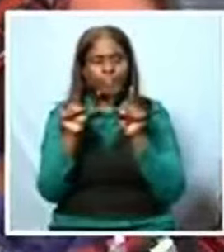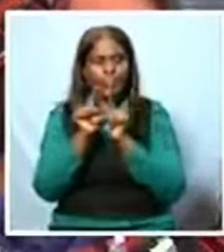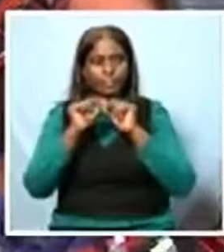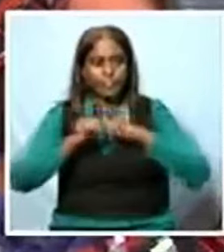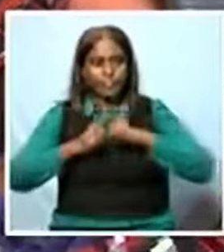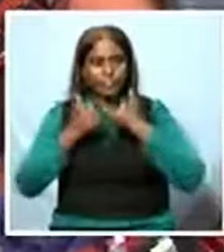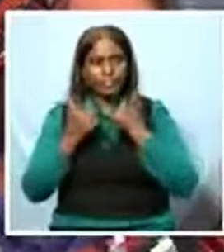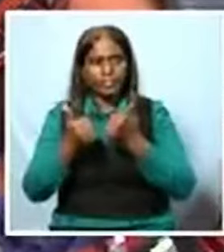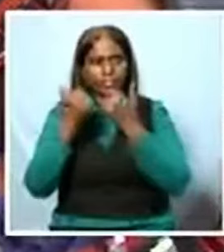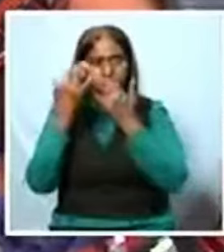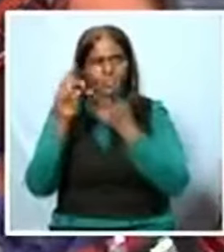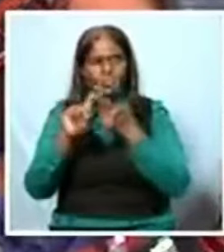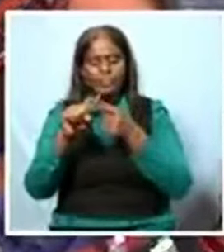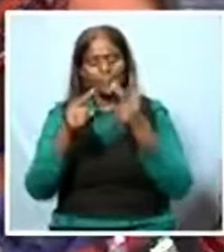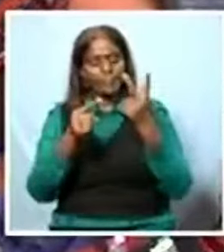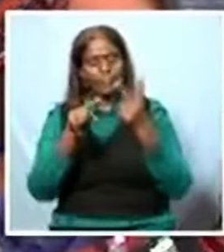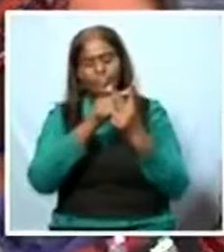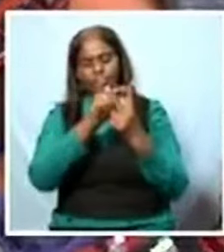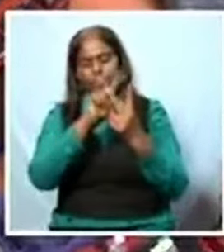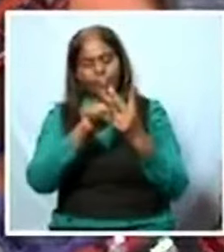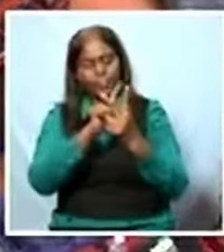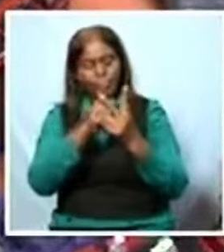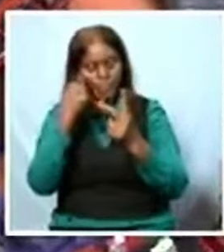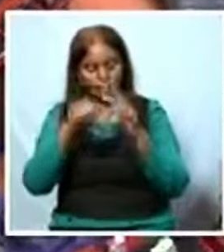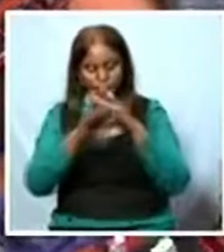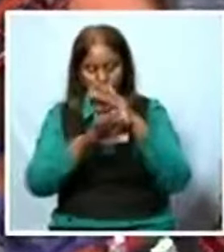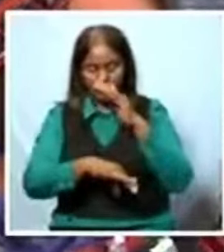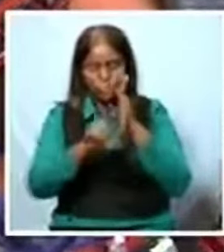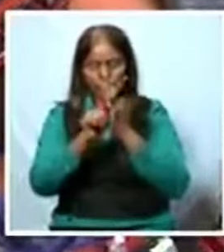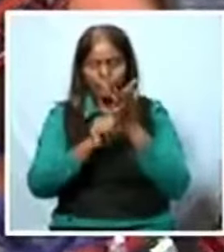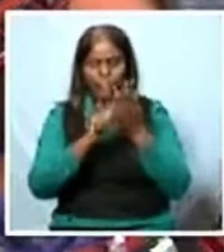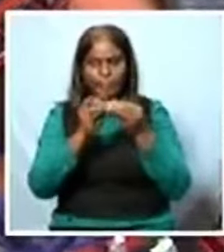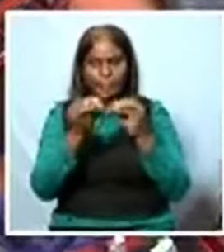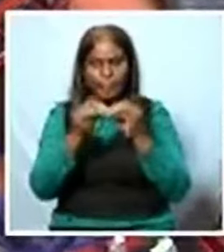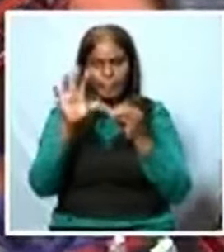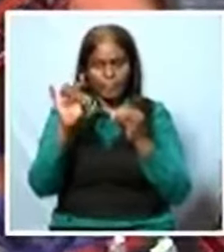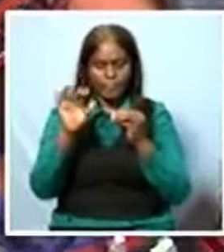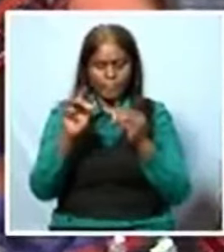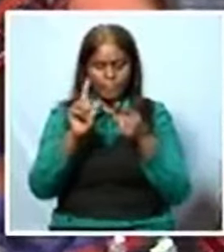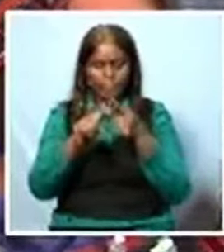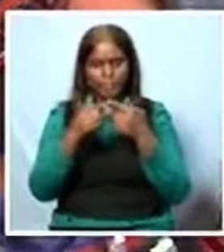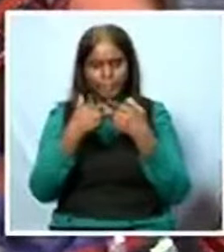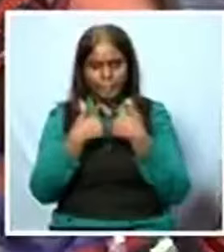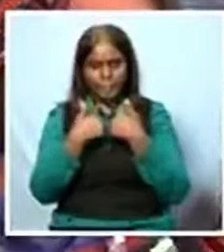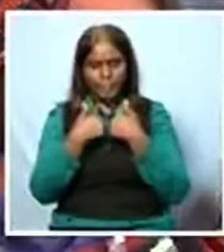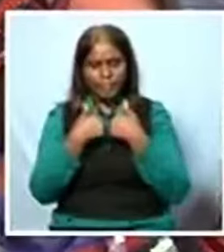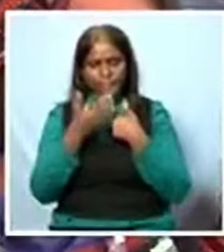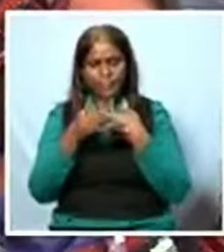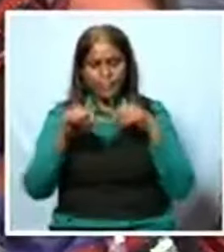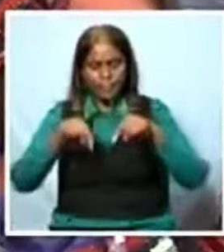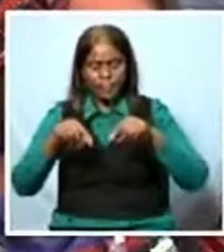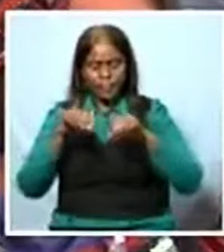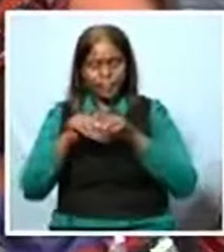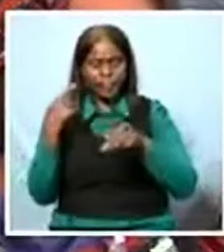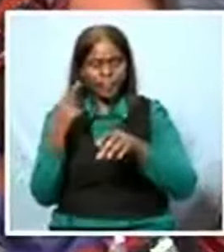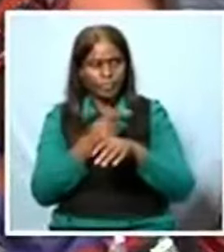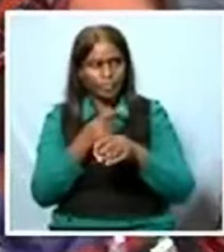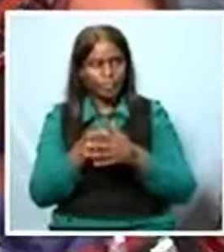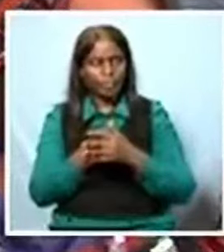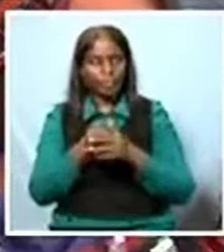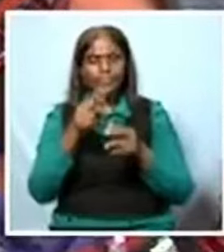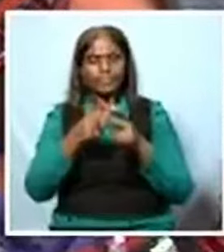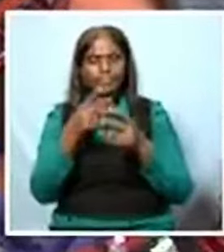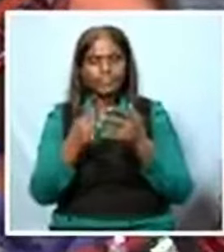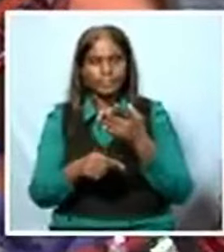expect 2 other questions for oral answer understanding order 80 to be considered on the floor of the House. Yes,